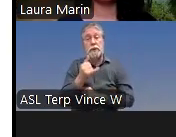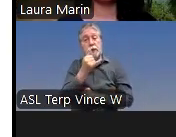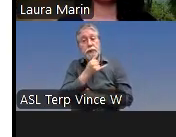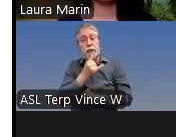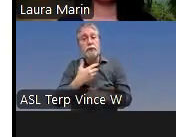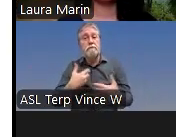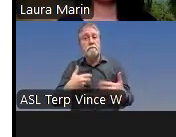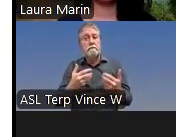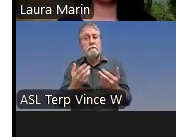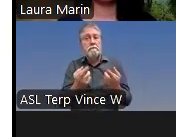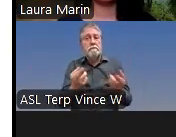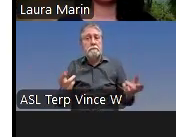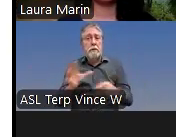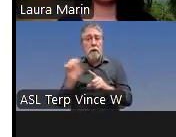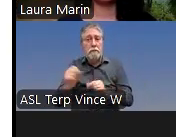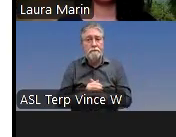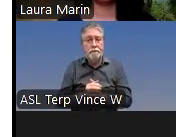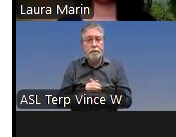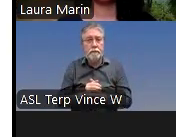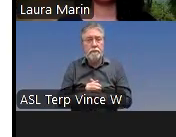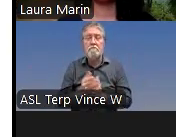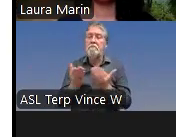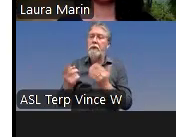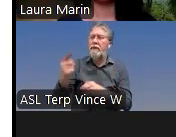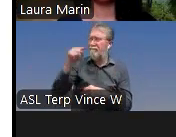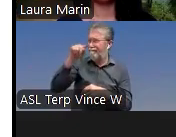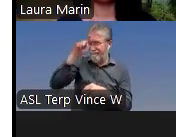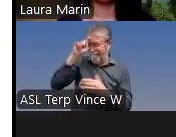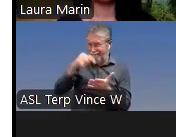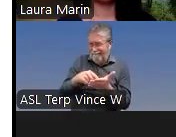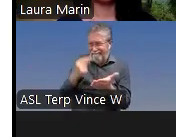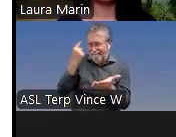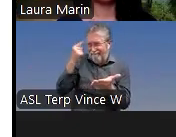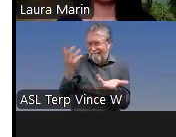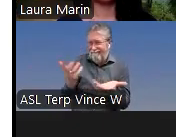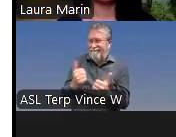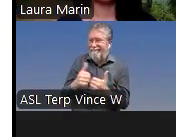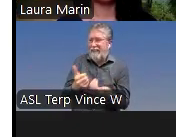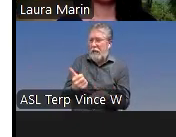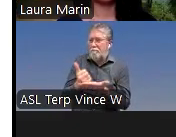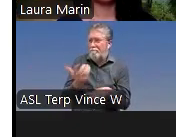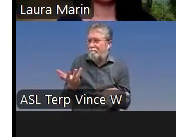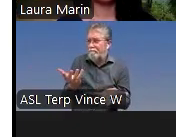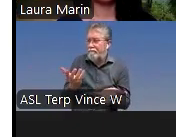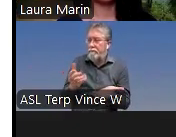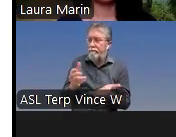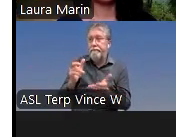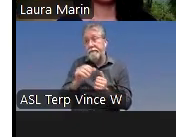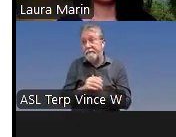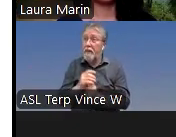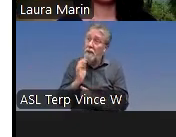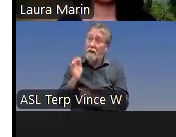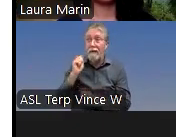Okay, so you're probably wondering at this point, well, what are these data used for? It sounds neat. It